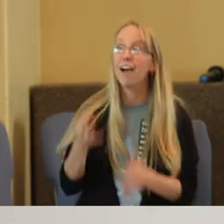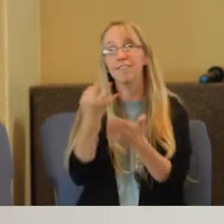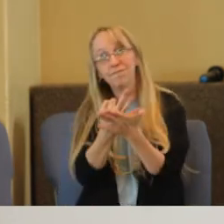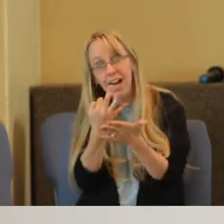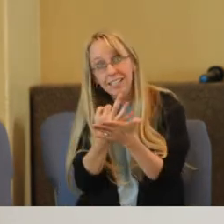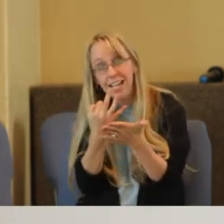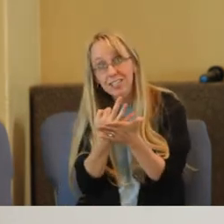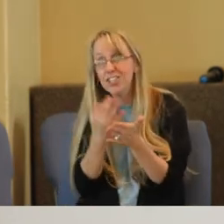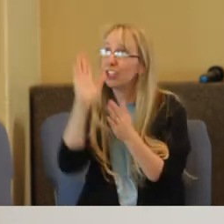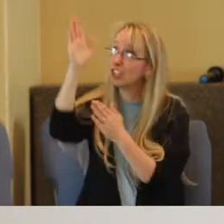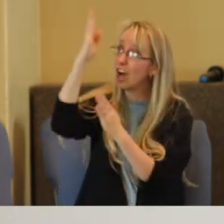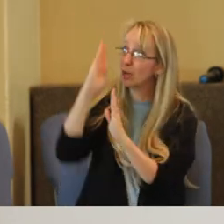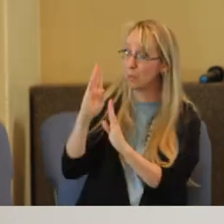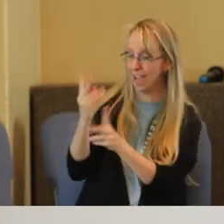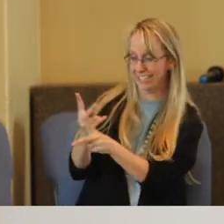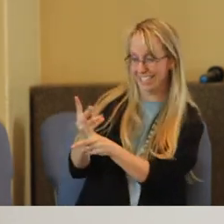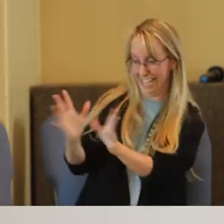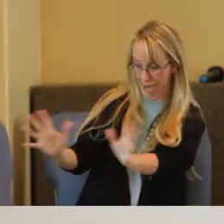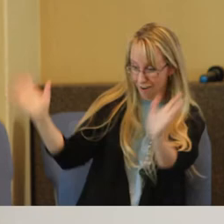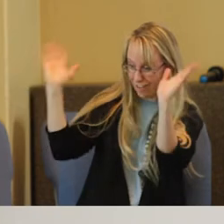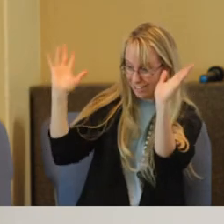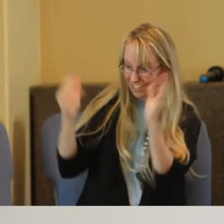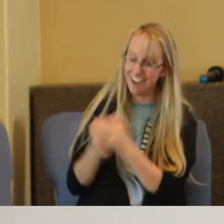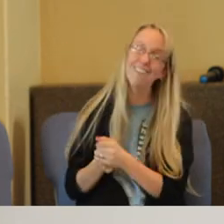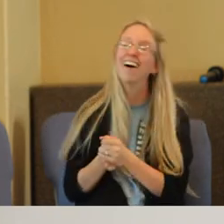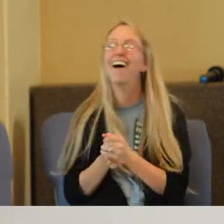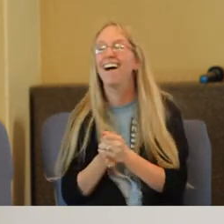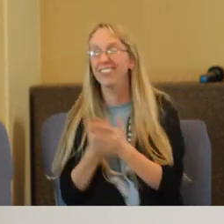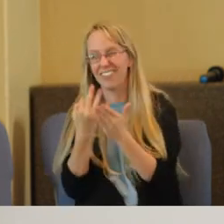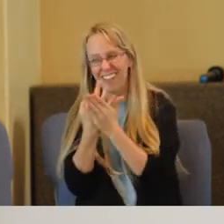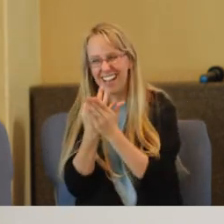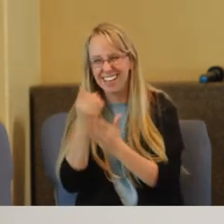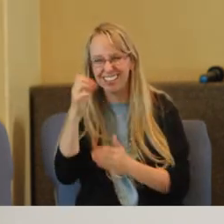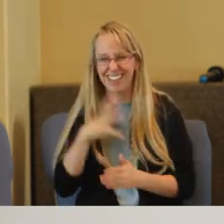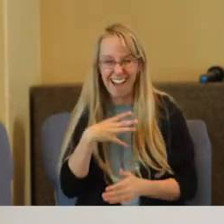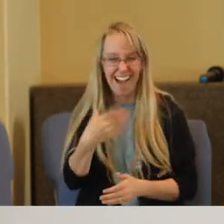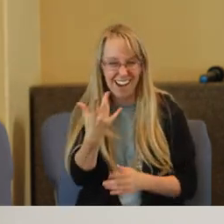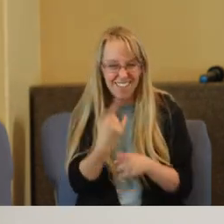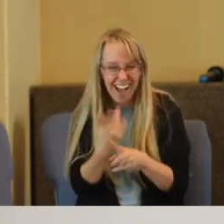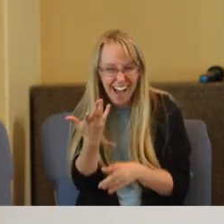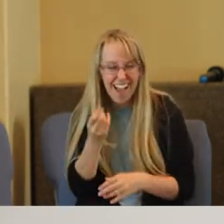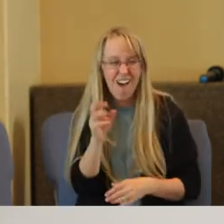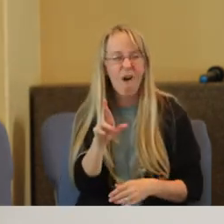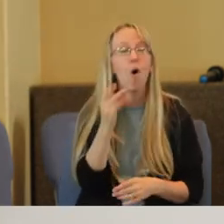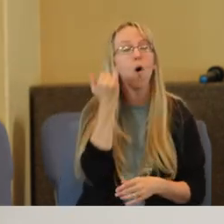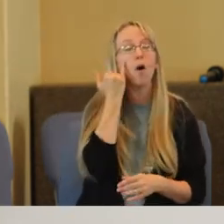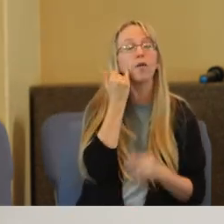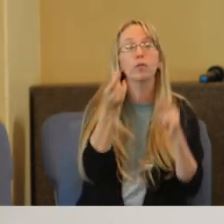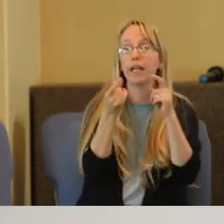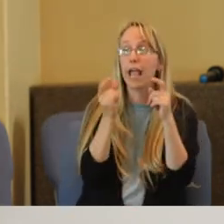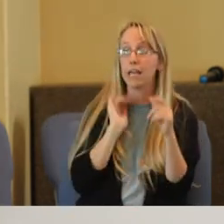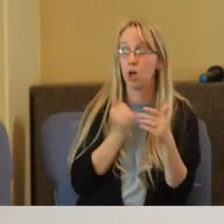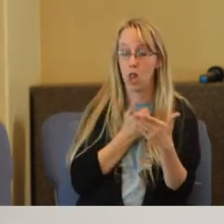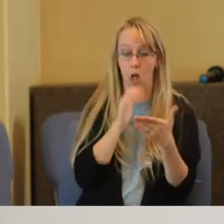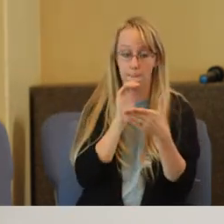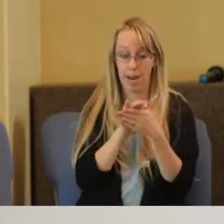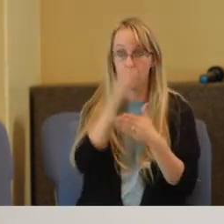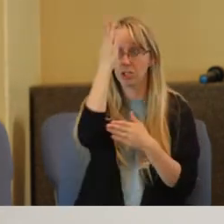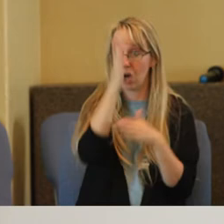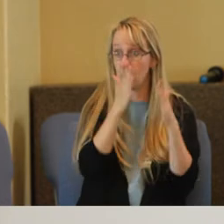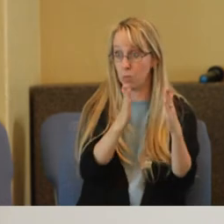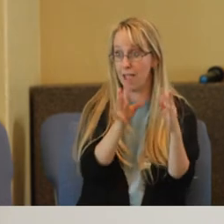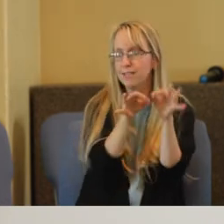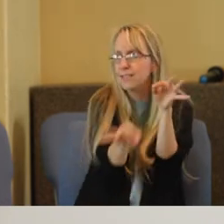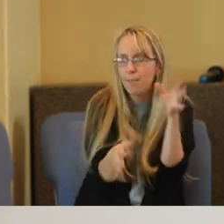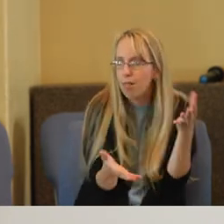way, don't they just take care of themselves, John? Right? The financial guy? If we handle our marriage God's way, isn't